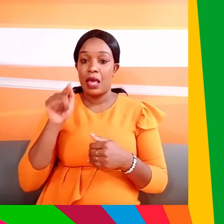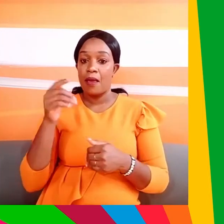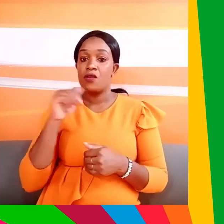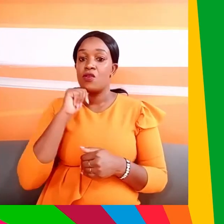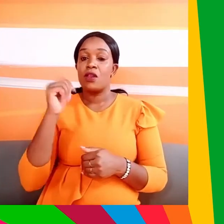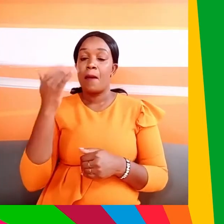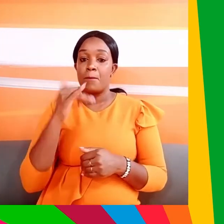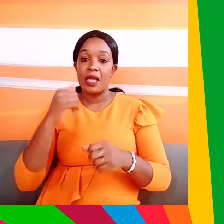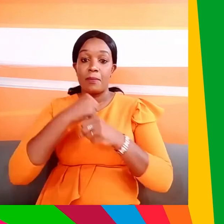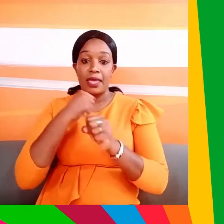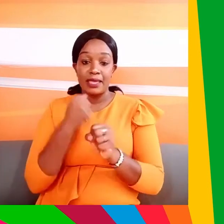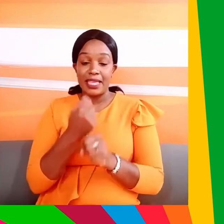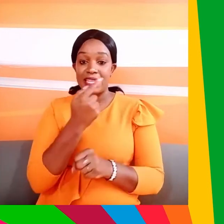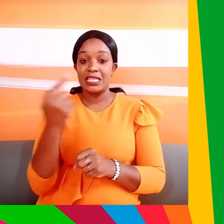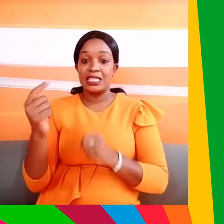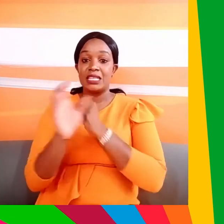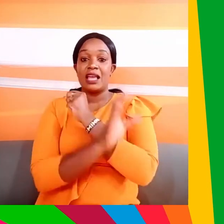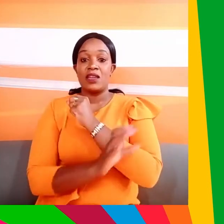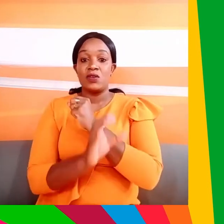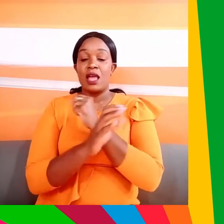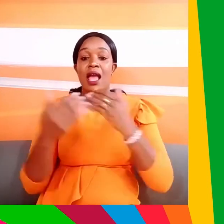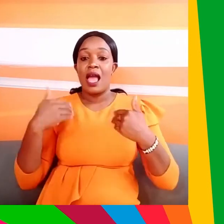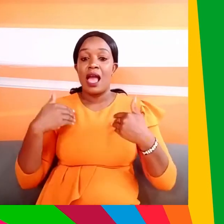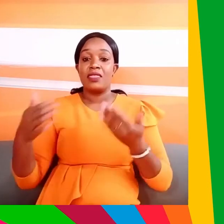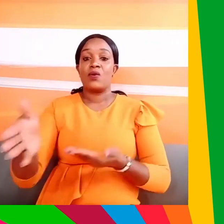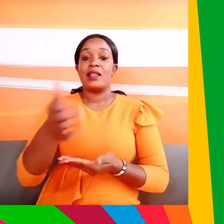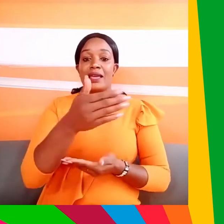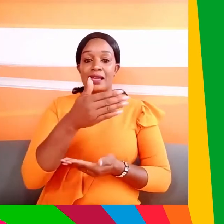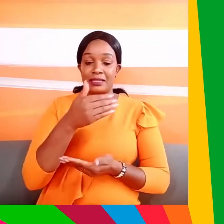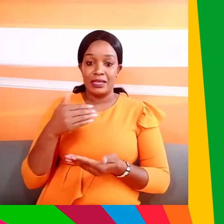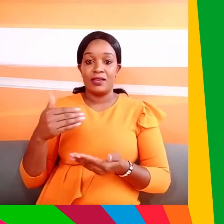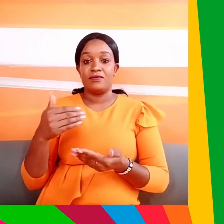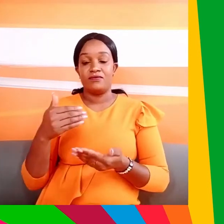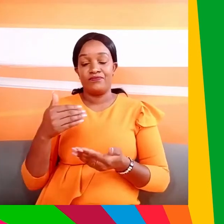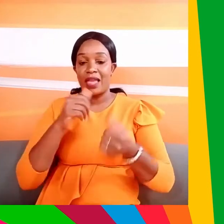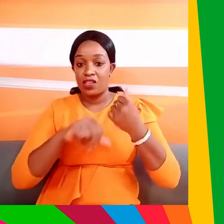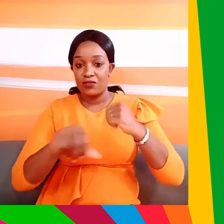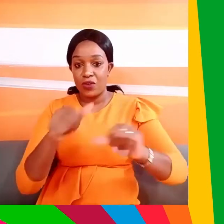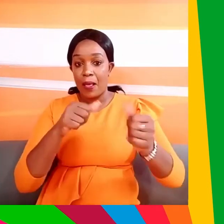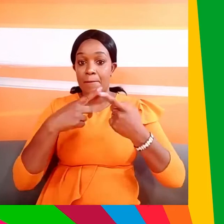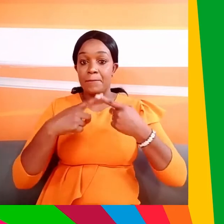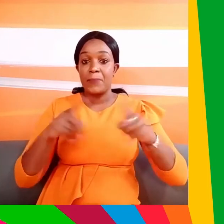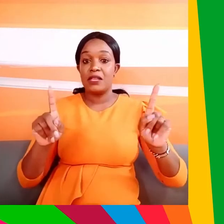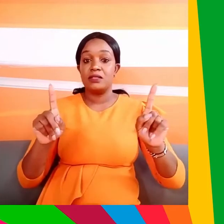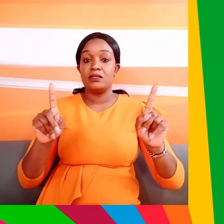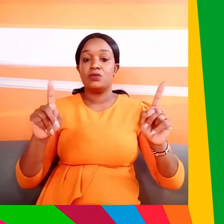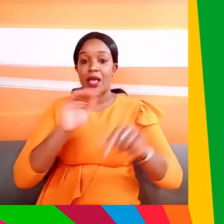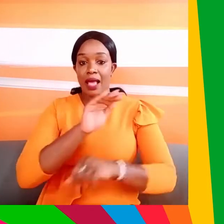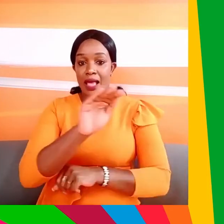donate more to collective efforts like COVAX to distribute vaccine, but to call on the big pharmaceutical